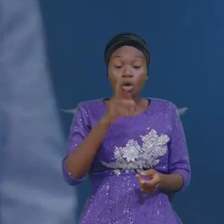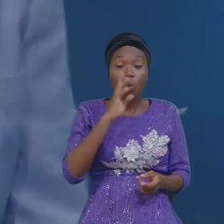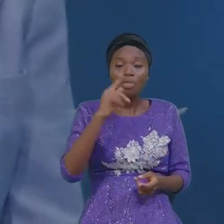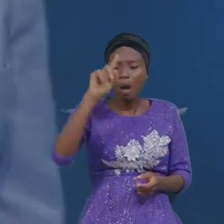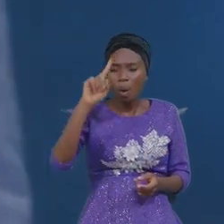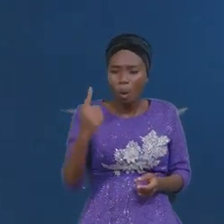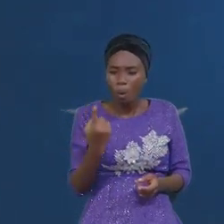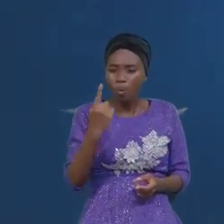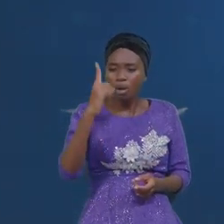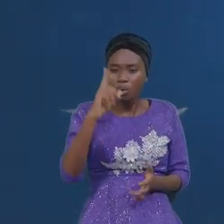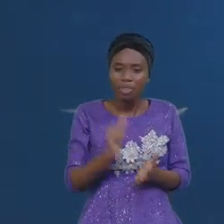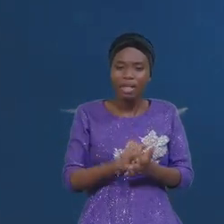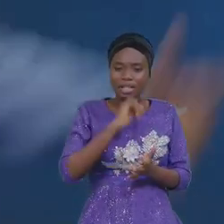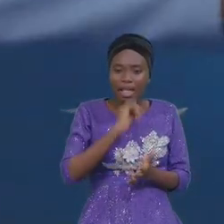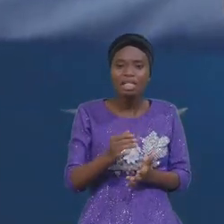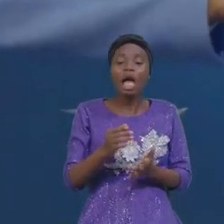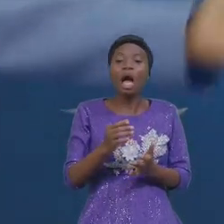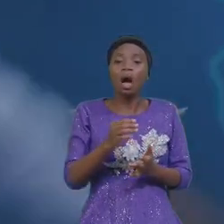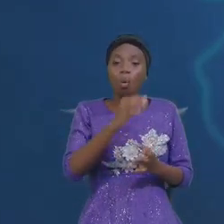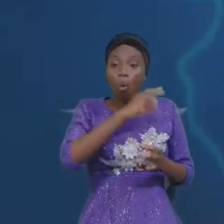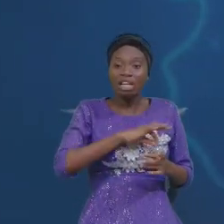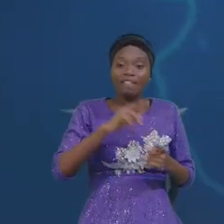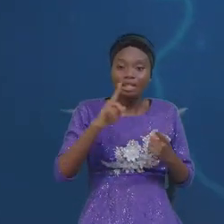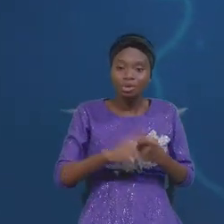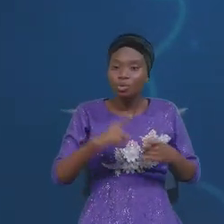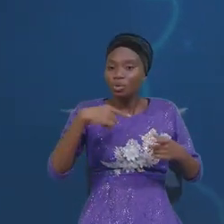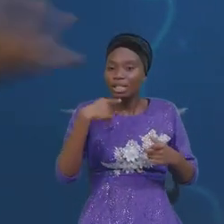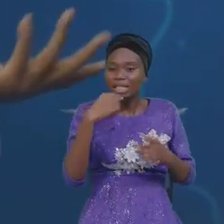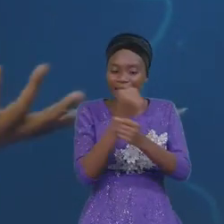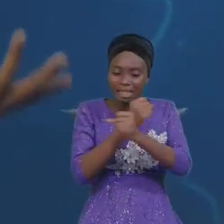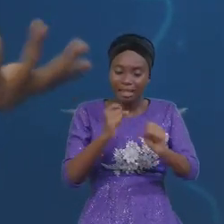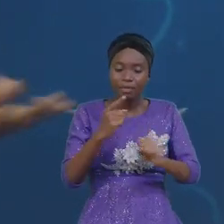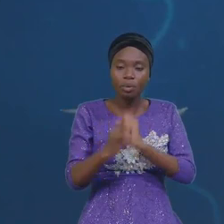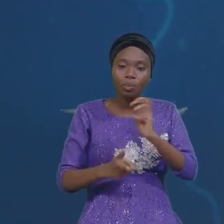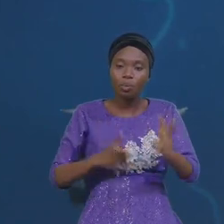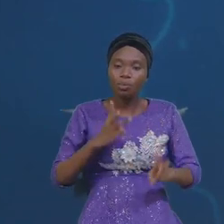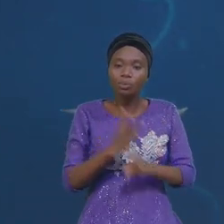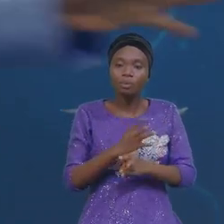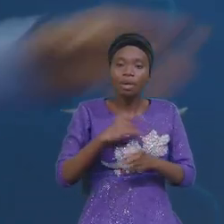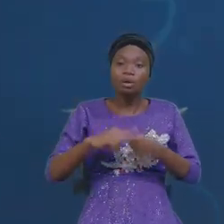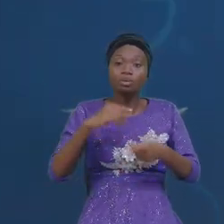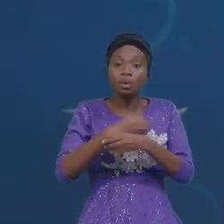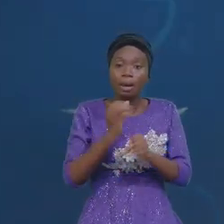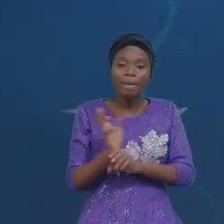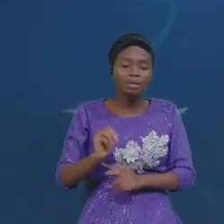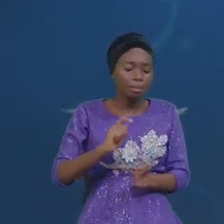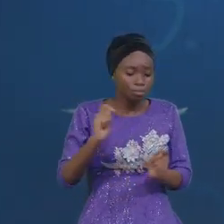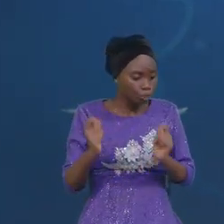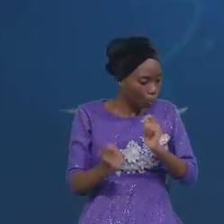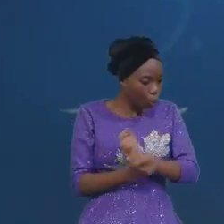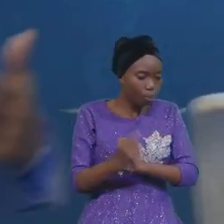one qualified to save the world and to make them turn unto